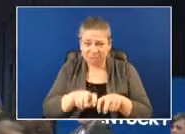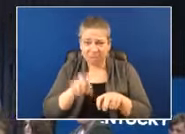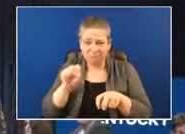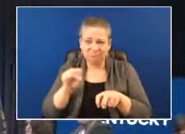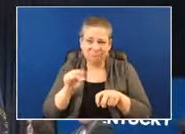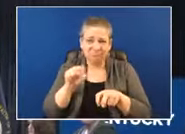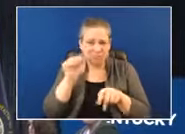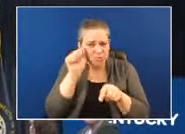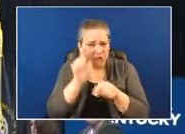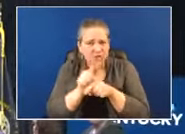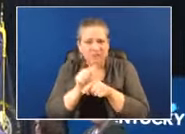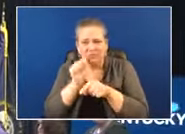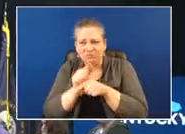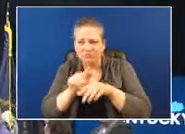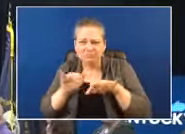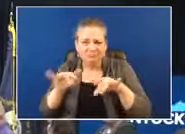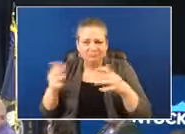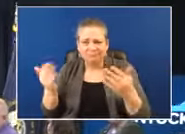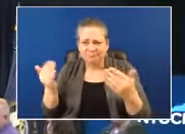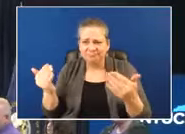standing right here? Yeah.